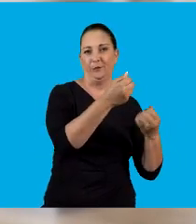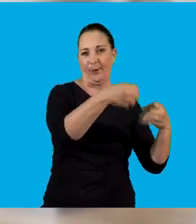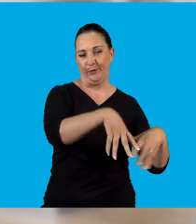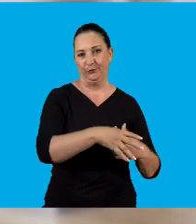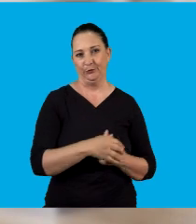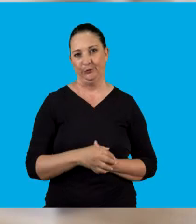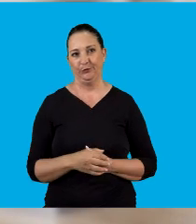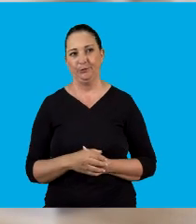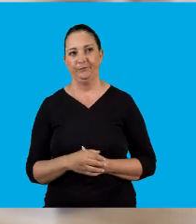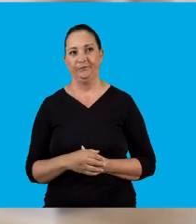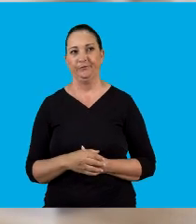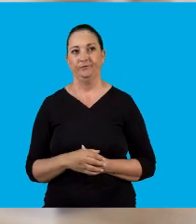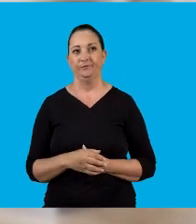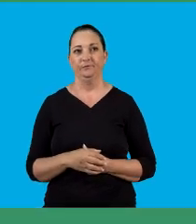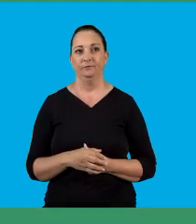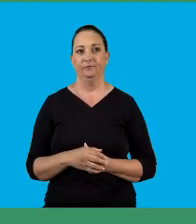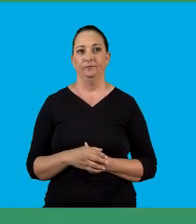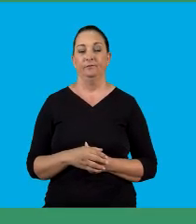made, of which it's not a good thing.